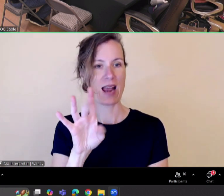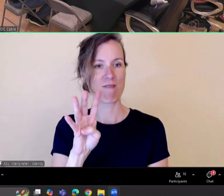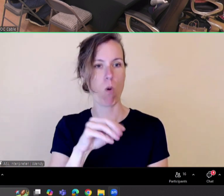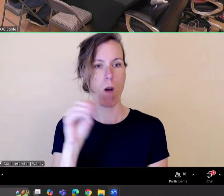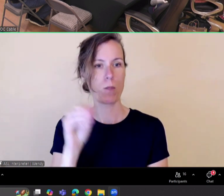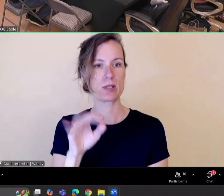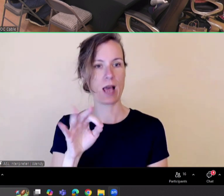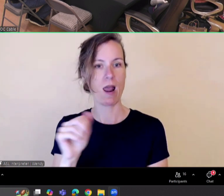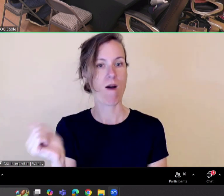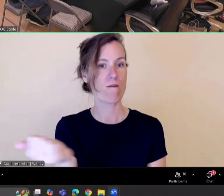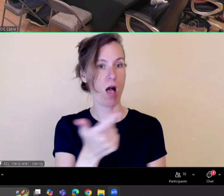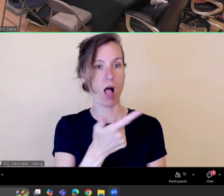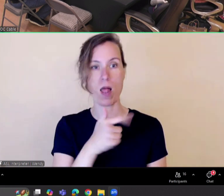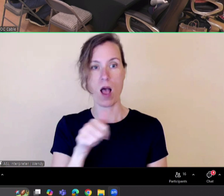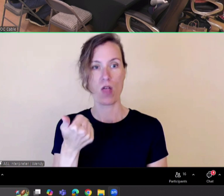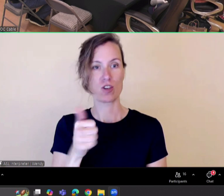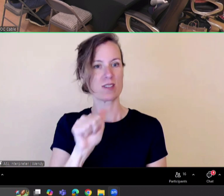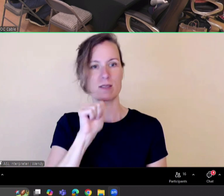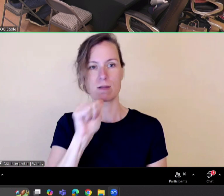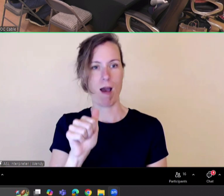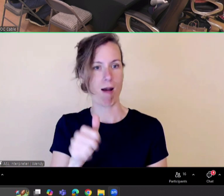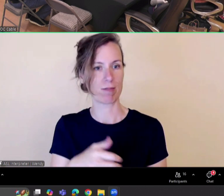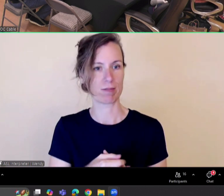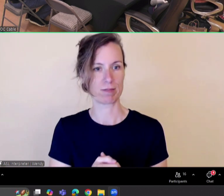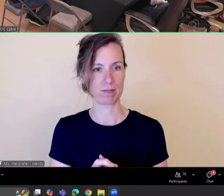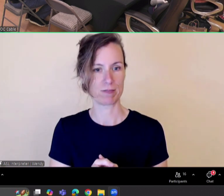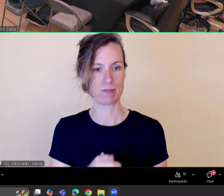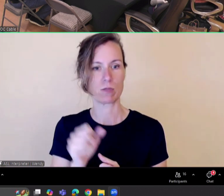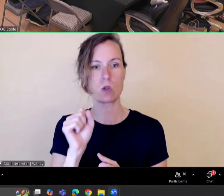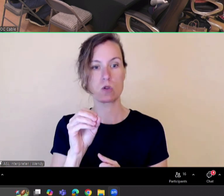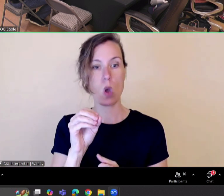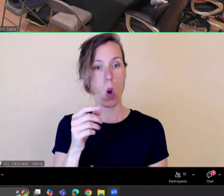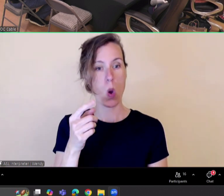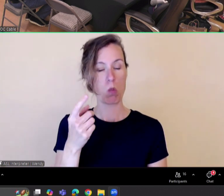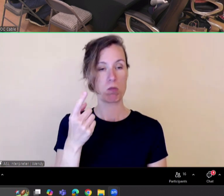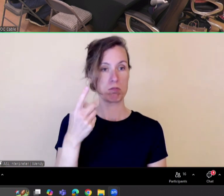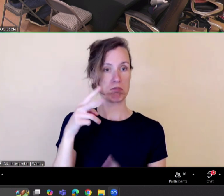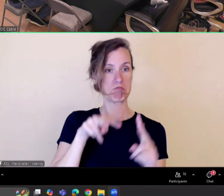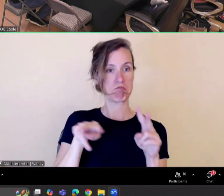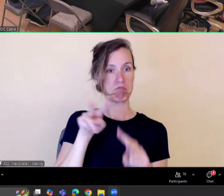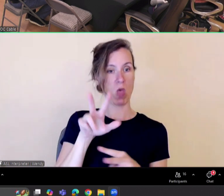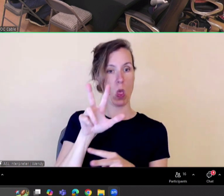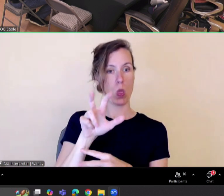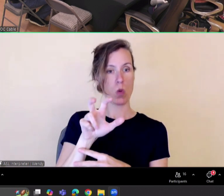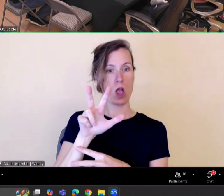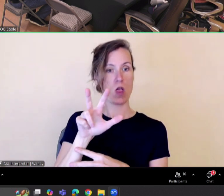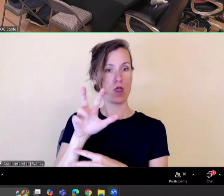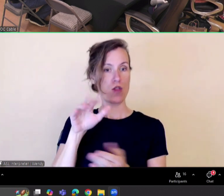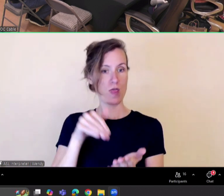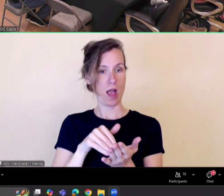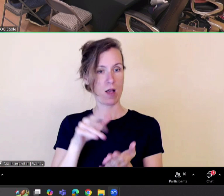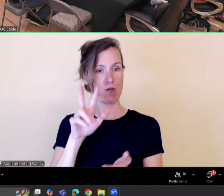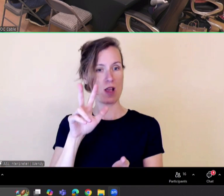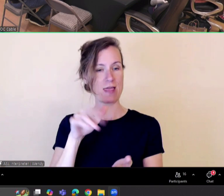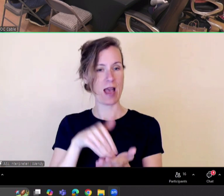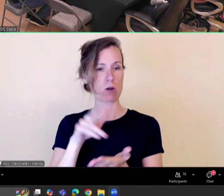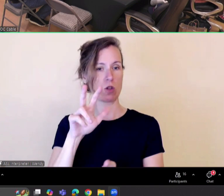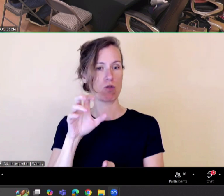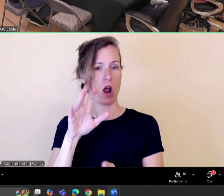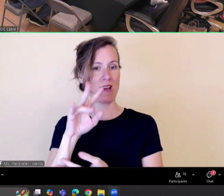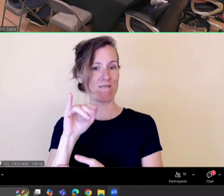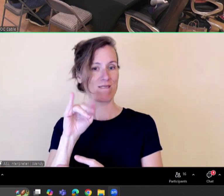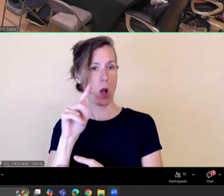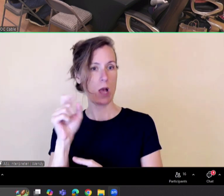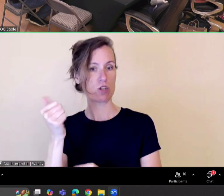if you look at 3,300 violations a day across the course of a month, you're looking at 90,000 violations.